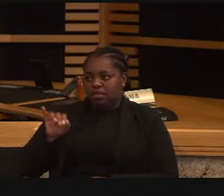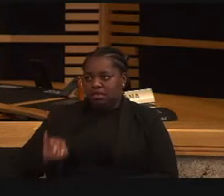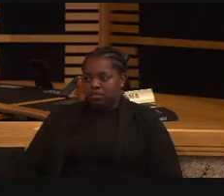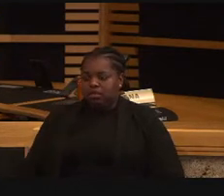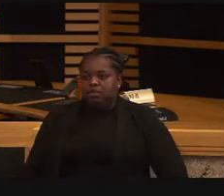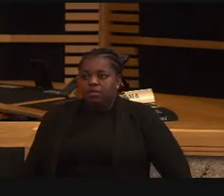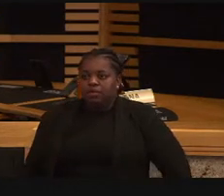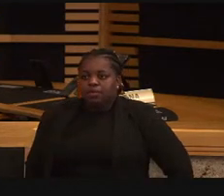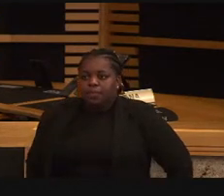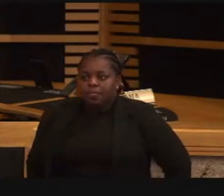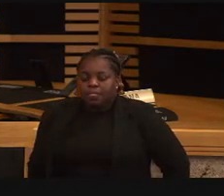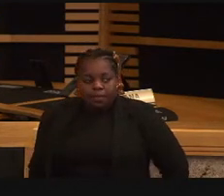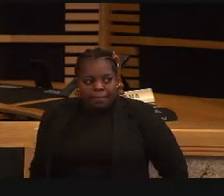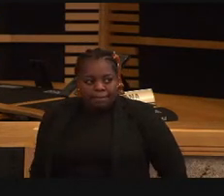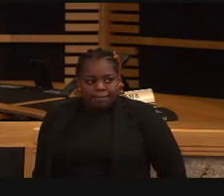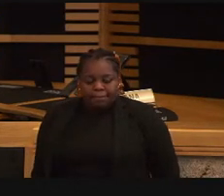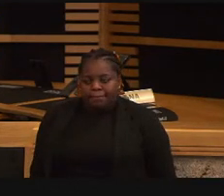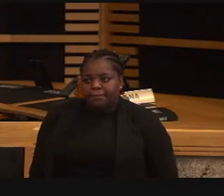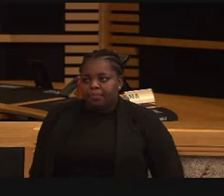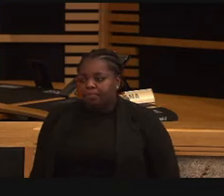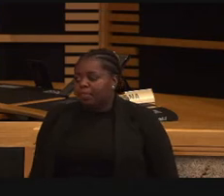with district eyayiphansi